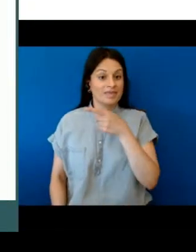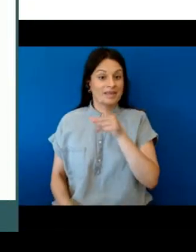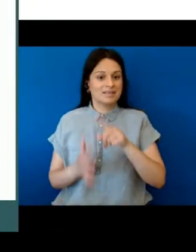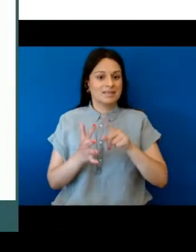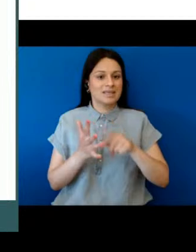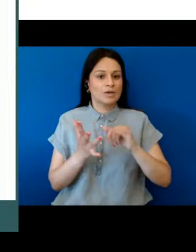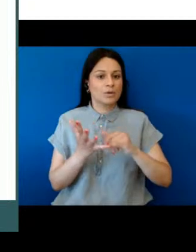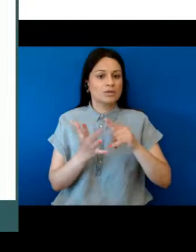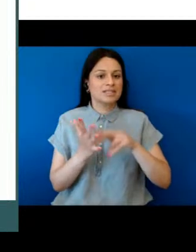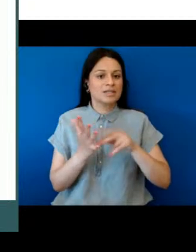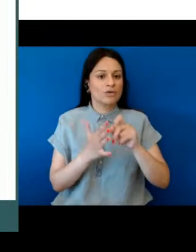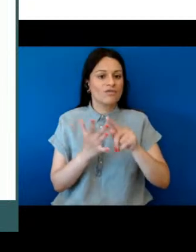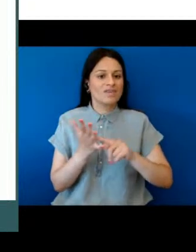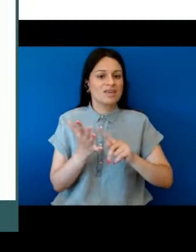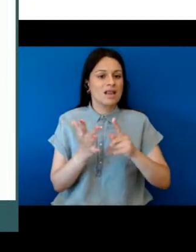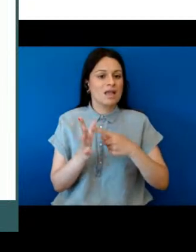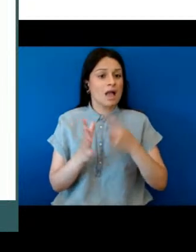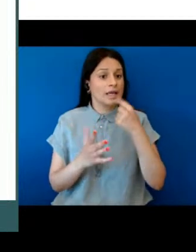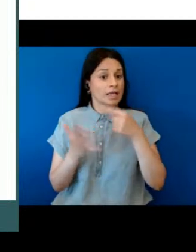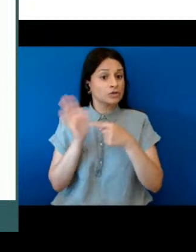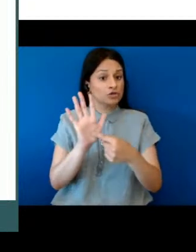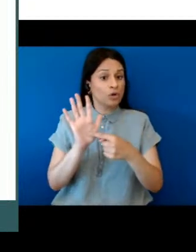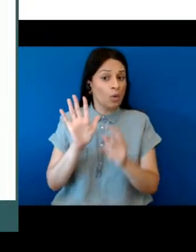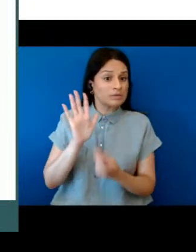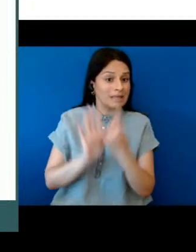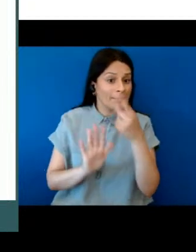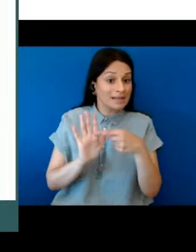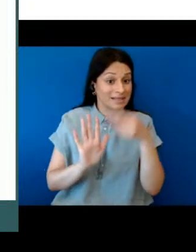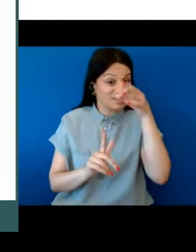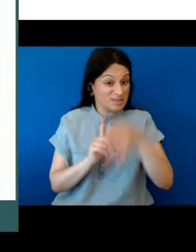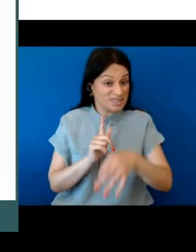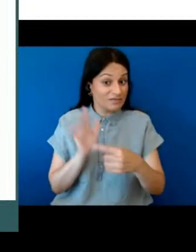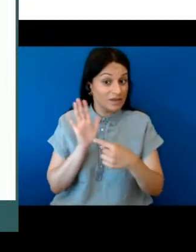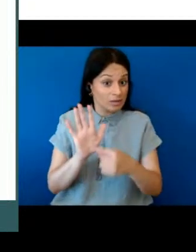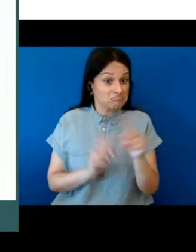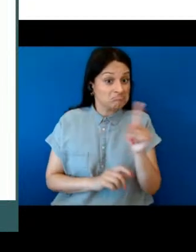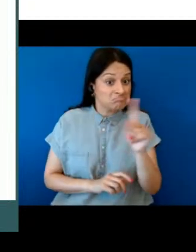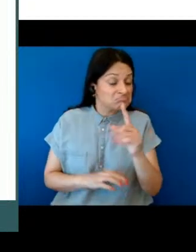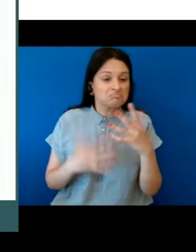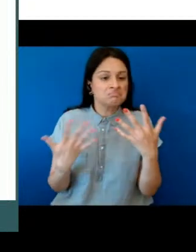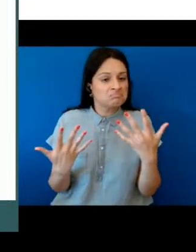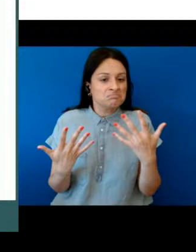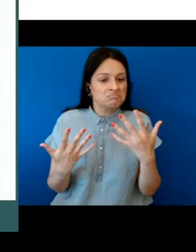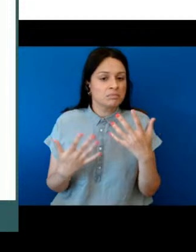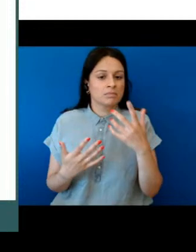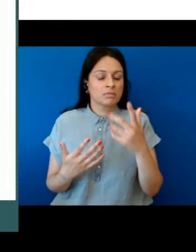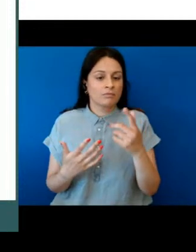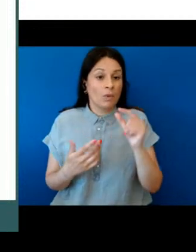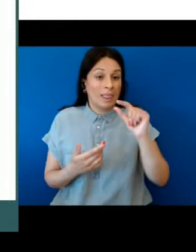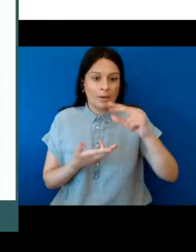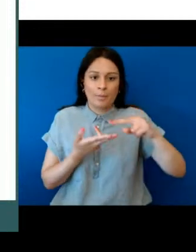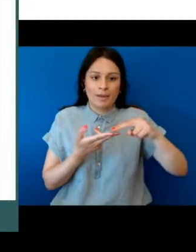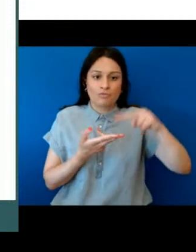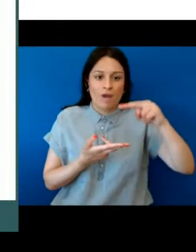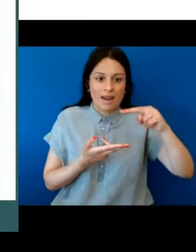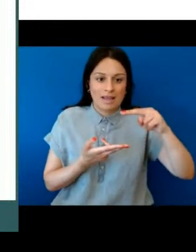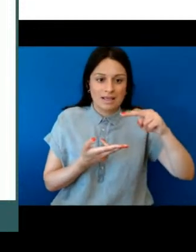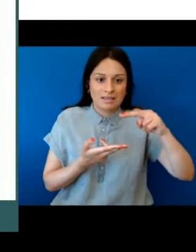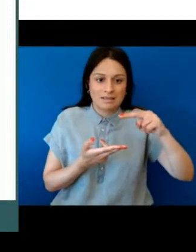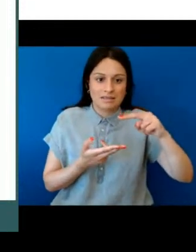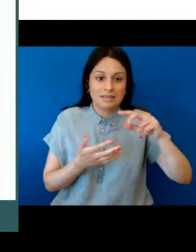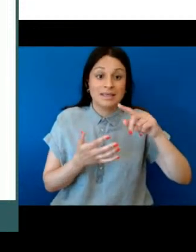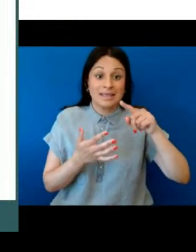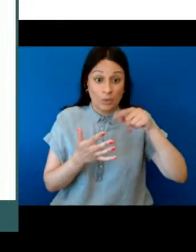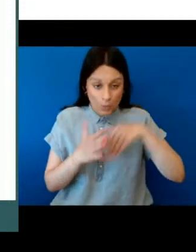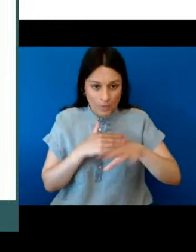don't necessarily tell you what. And for a slight raise in eosinophils, again, with nearly